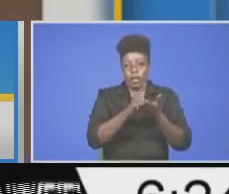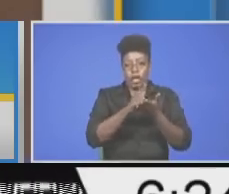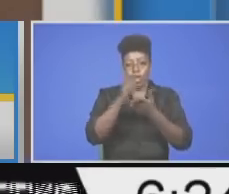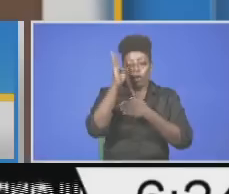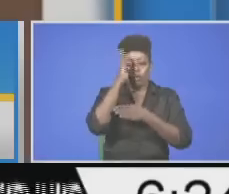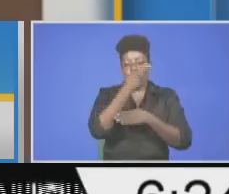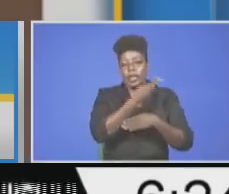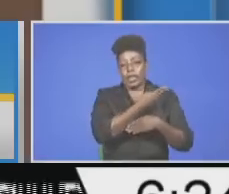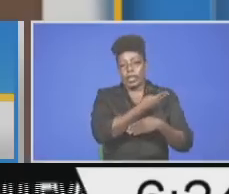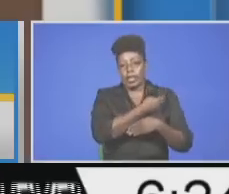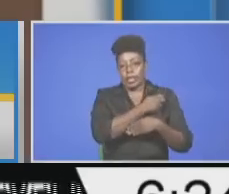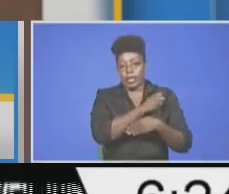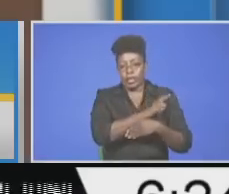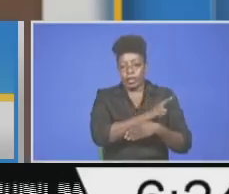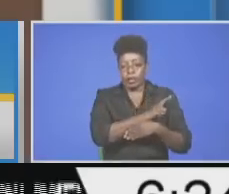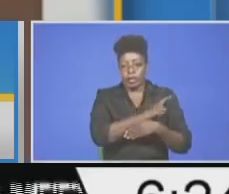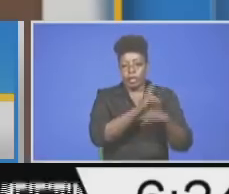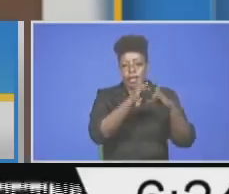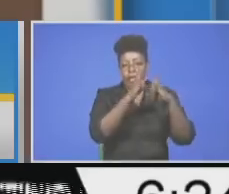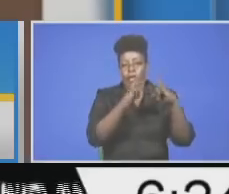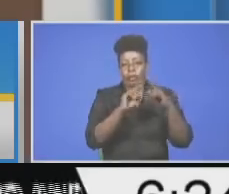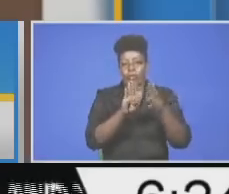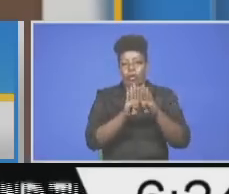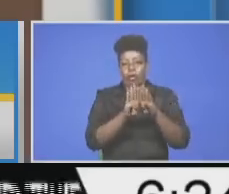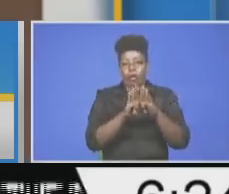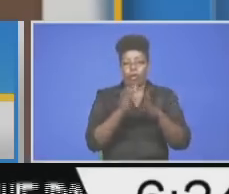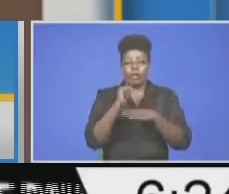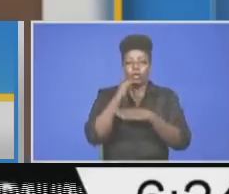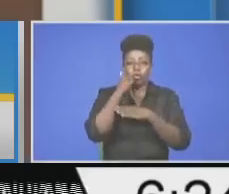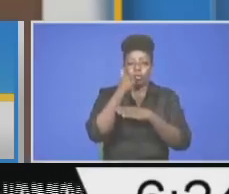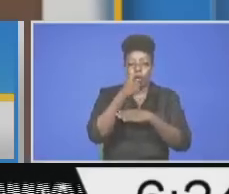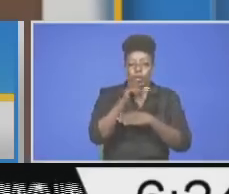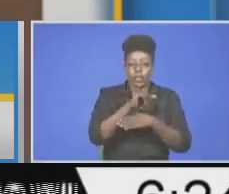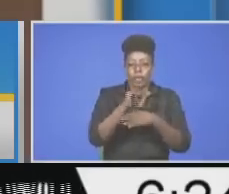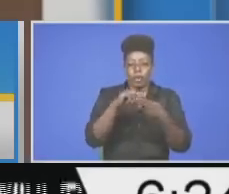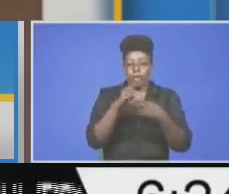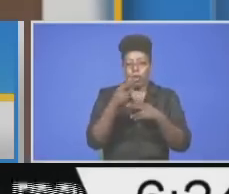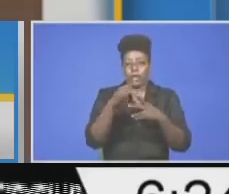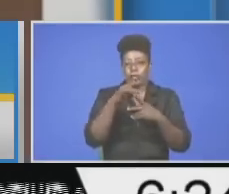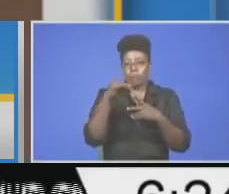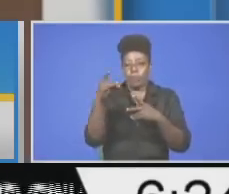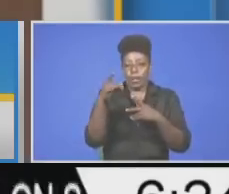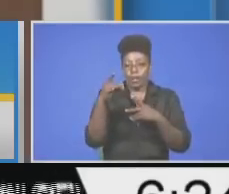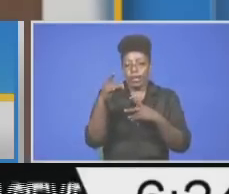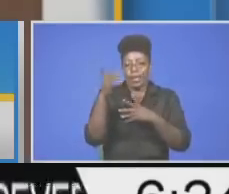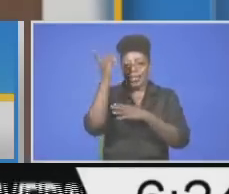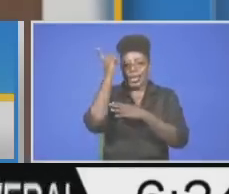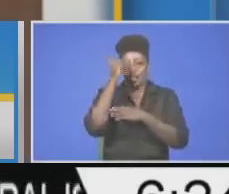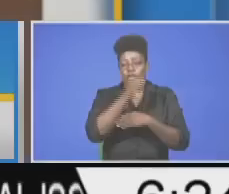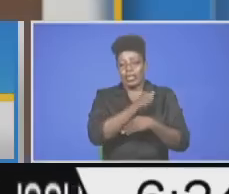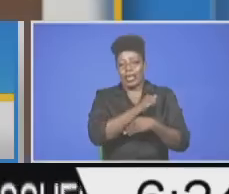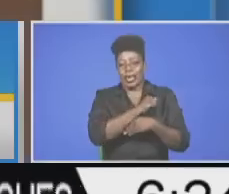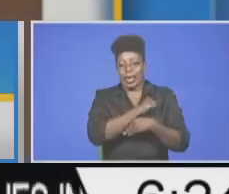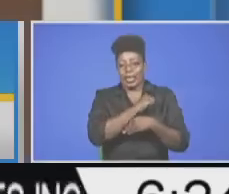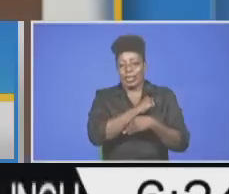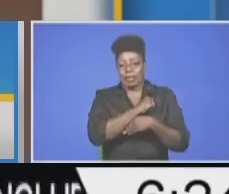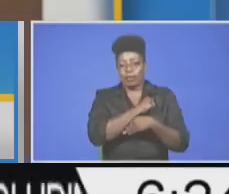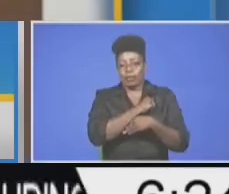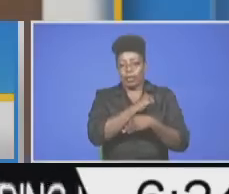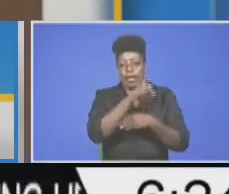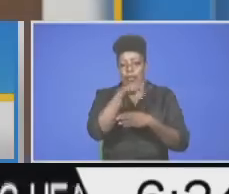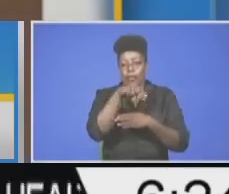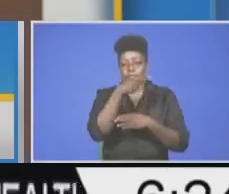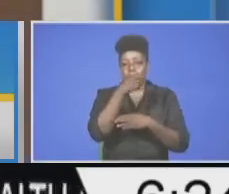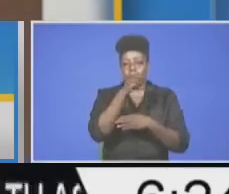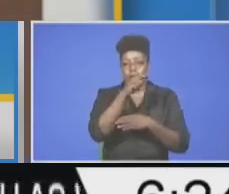Kings holding media day today with camp opening tomorrow. The same goes for #1 pick in this year's draft, DeAndre Ayton and the Phoenix Suns. The two